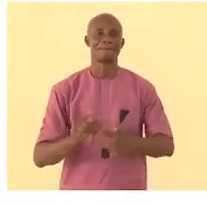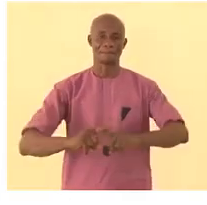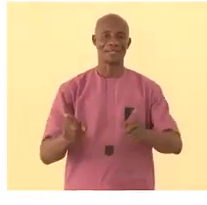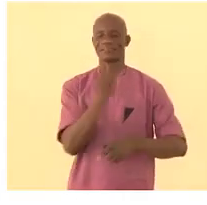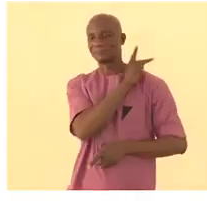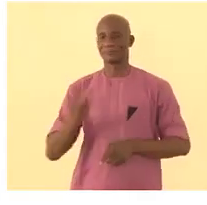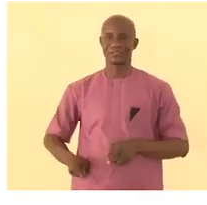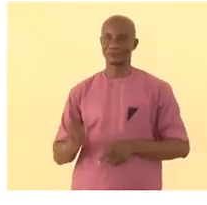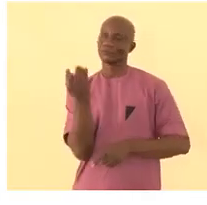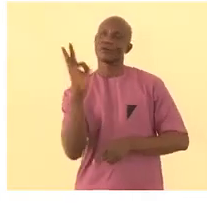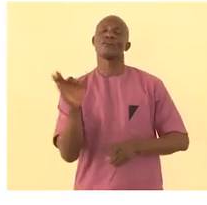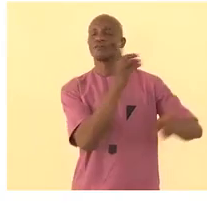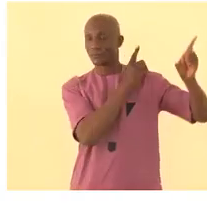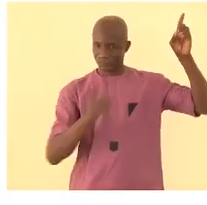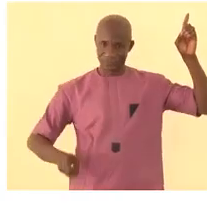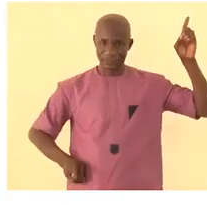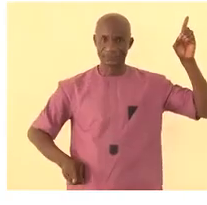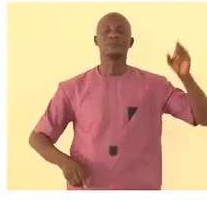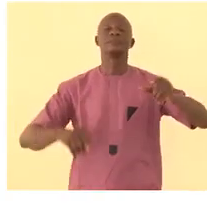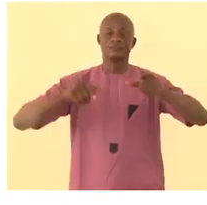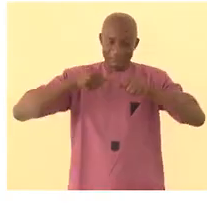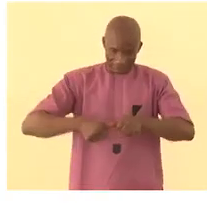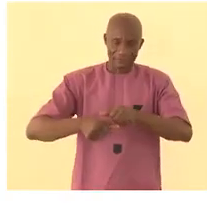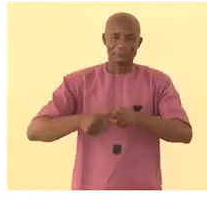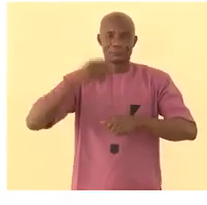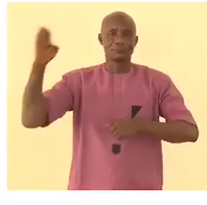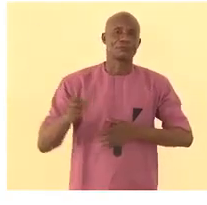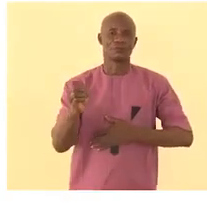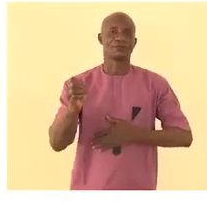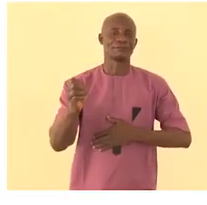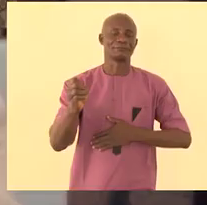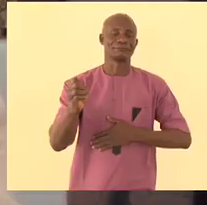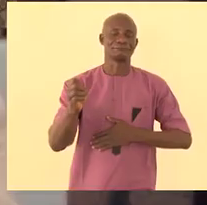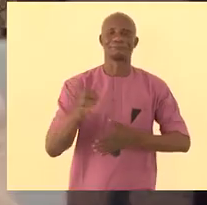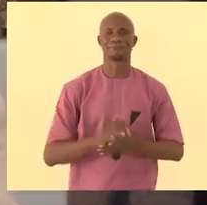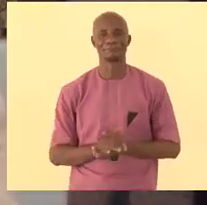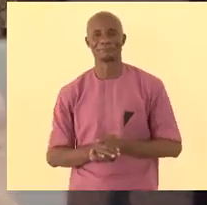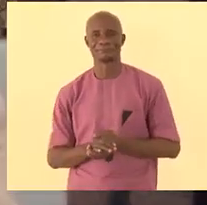But the kingdom of Christ stands forever.